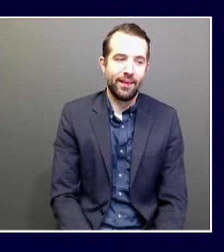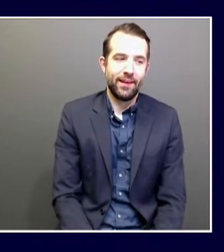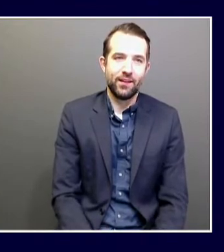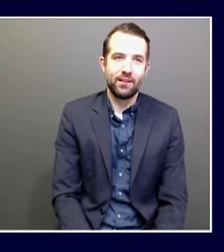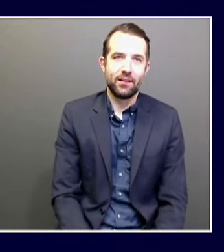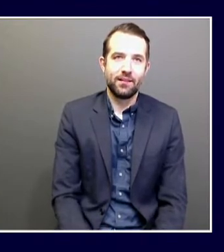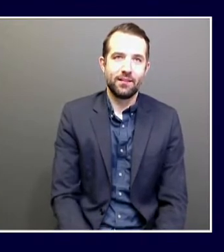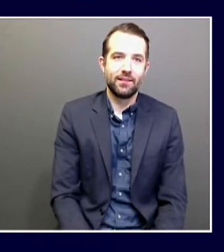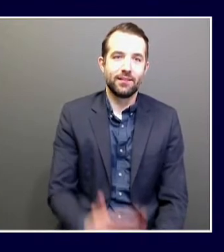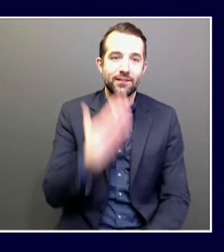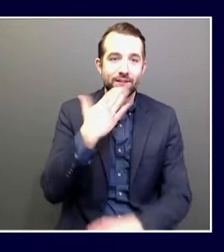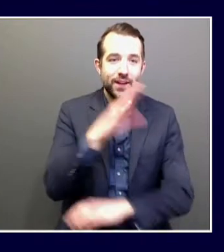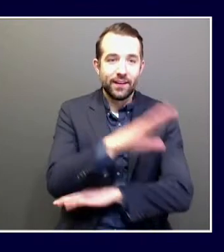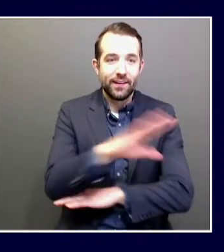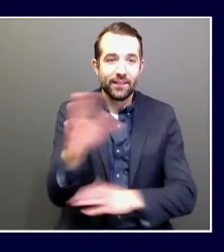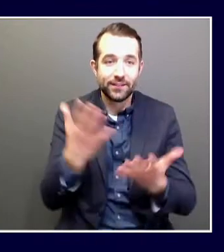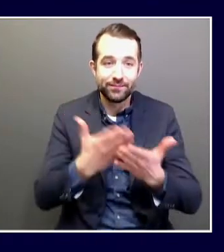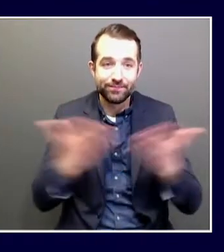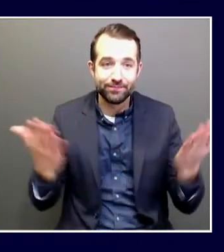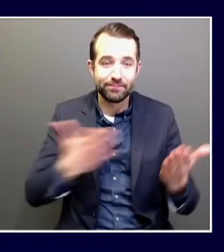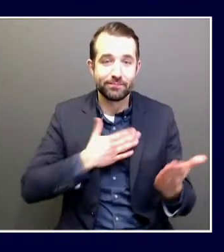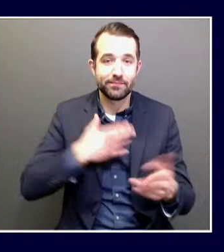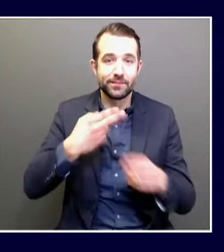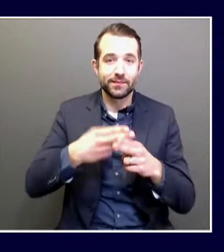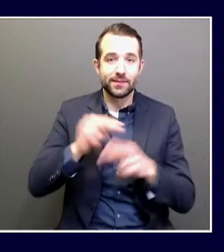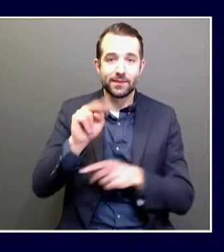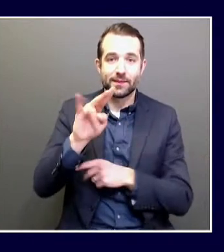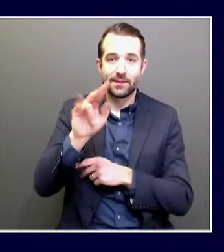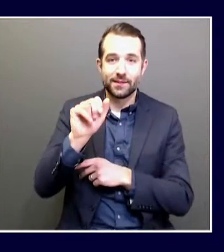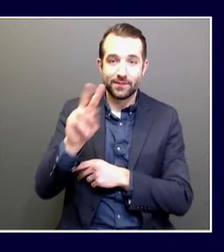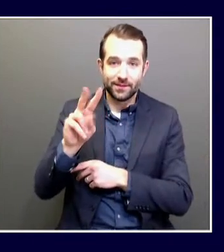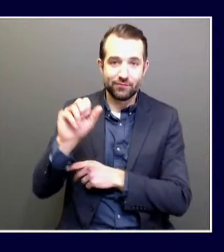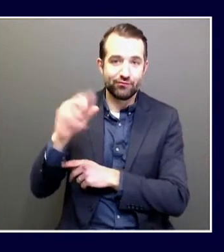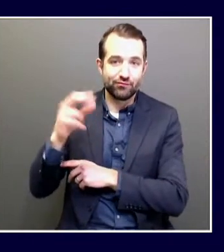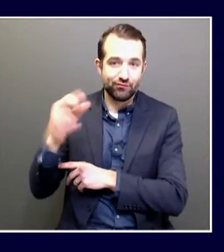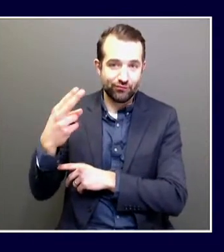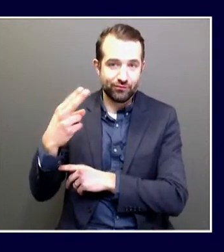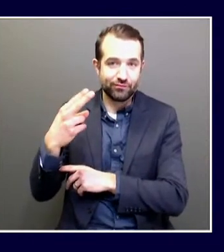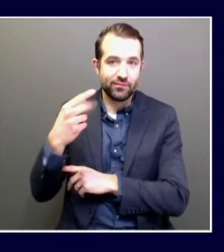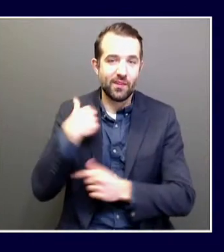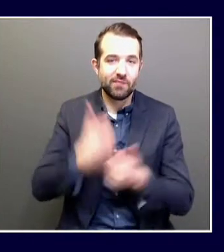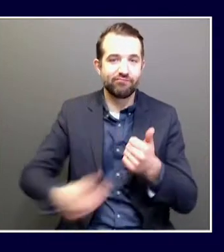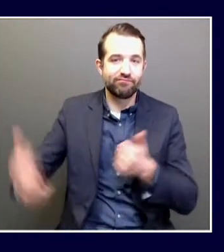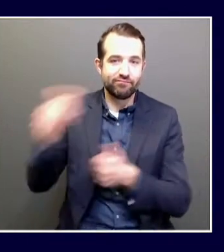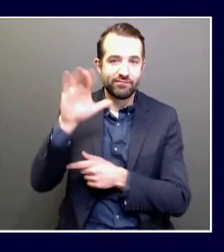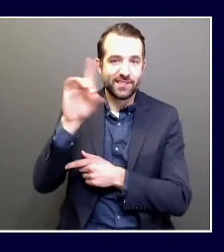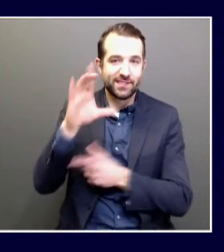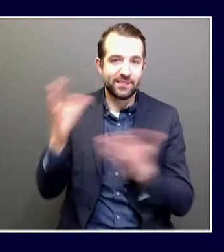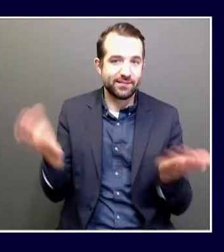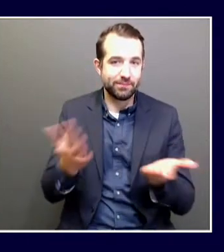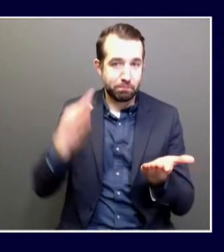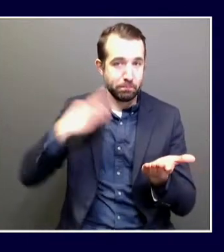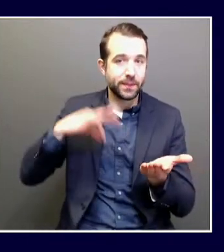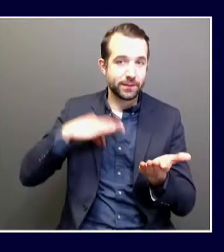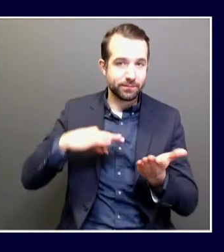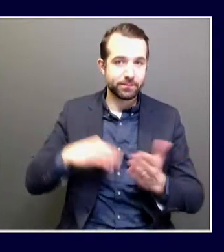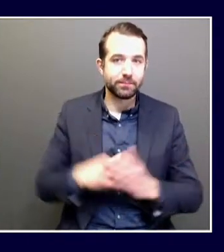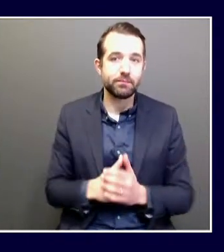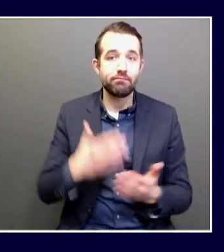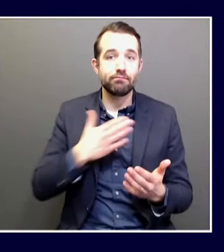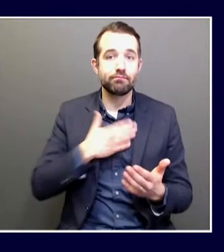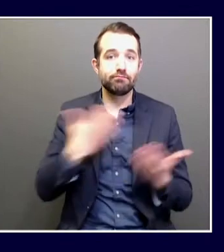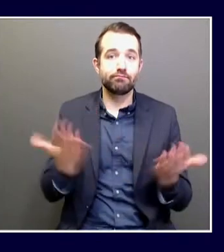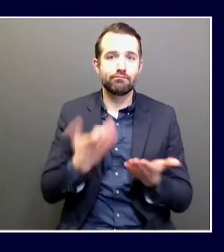Good afternoon, everyone. I'm Nirav Shah, the director of the Maine CDC. I'm pleased to join you all to talk about where we are